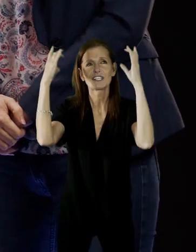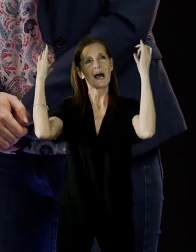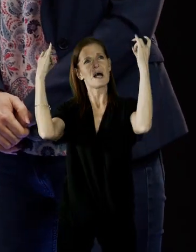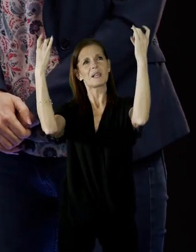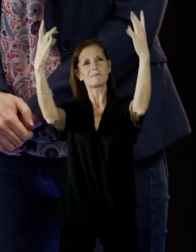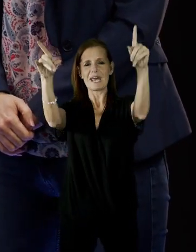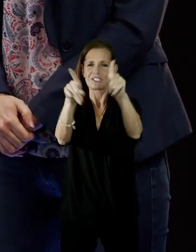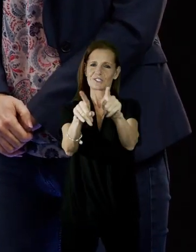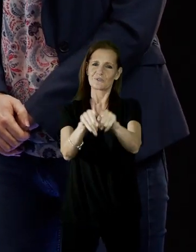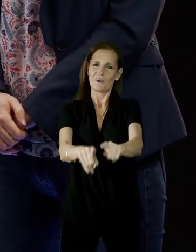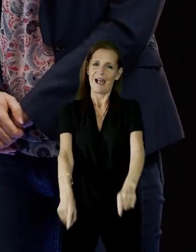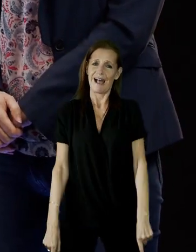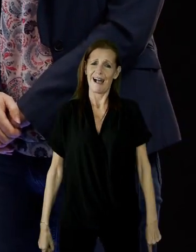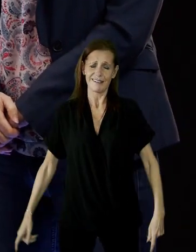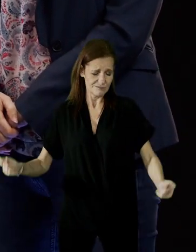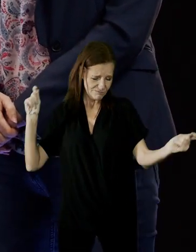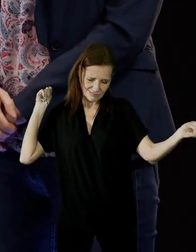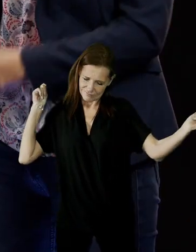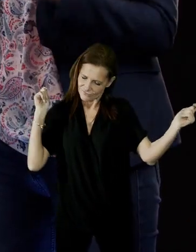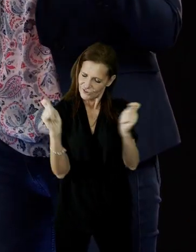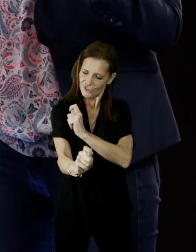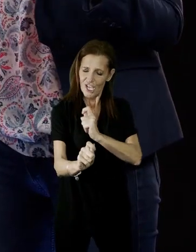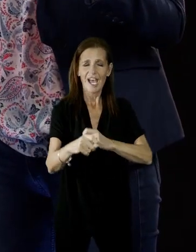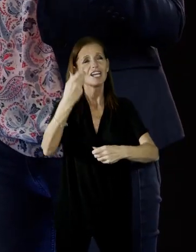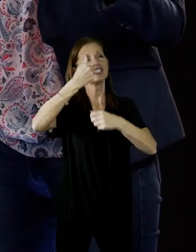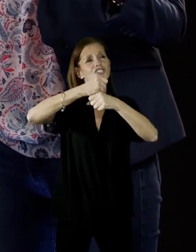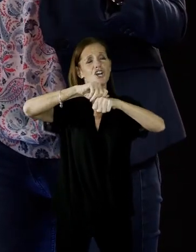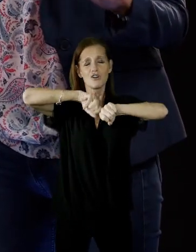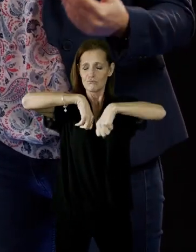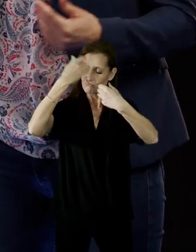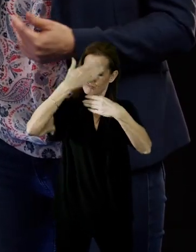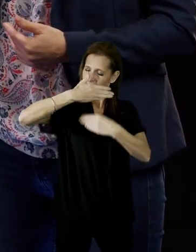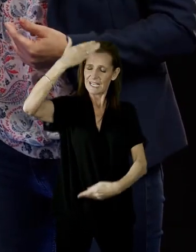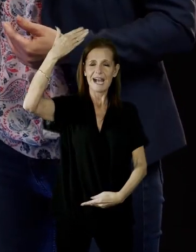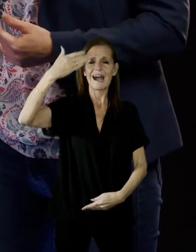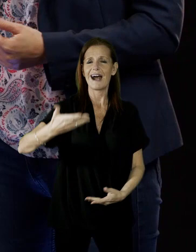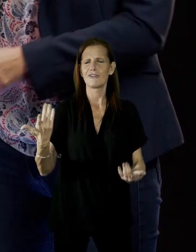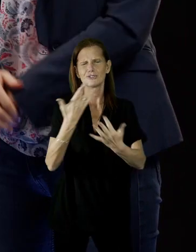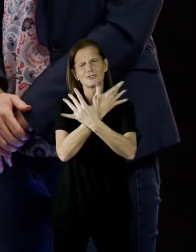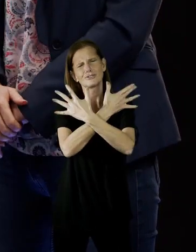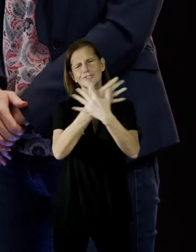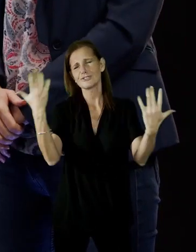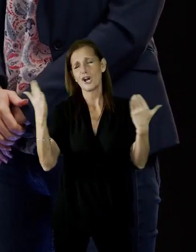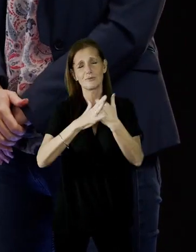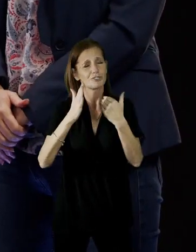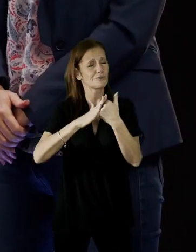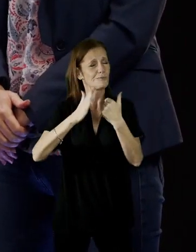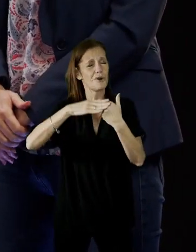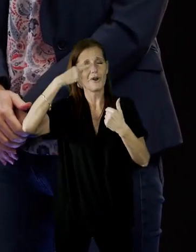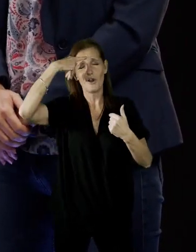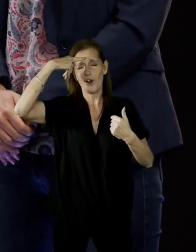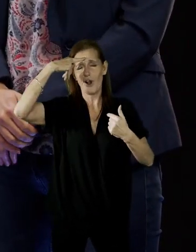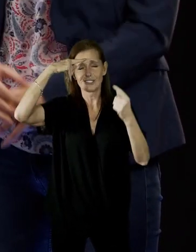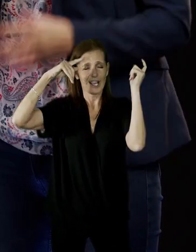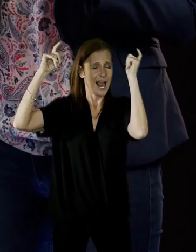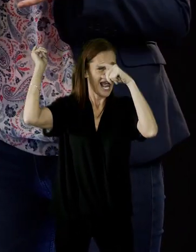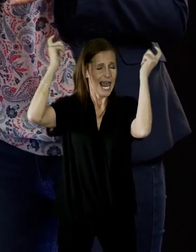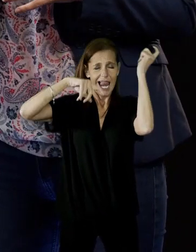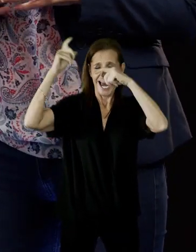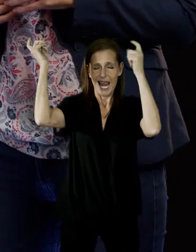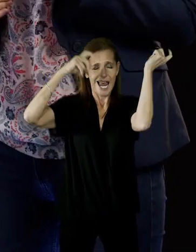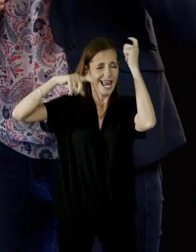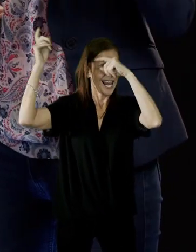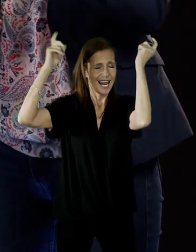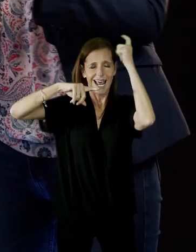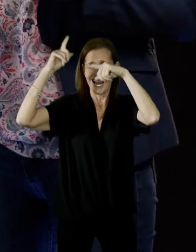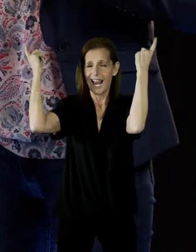we've helped change perceptions and break down barriers. We really have. There's so much more to think about, and it just keeps going, doesn't it? And it's and we've only just